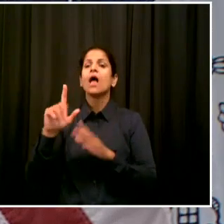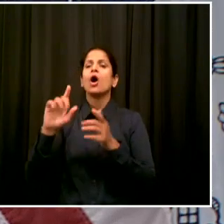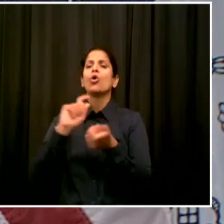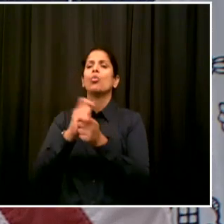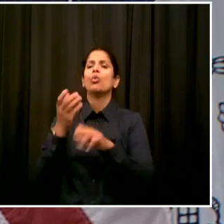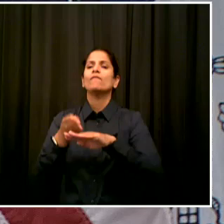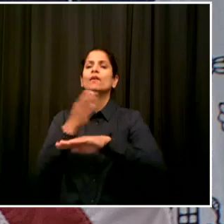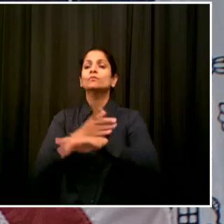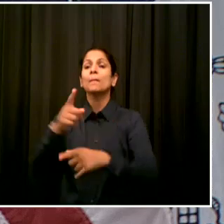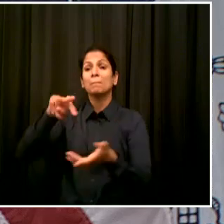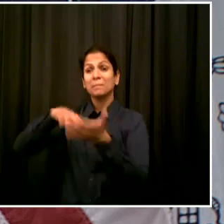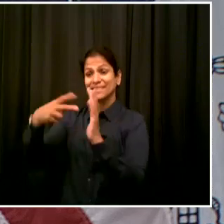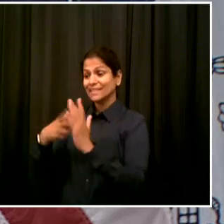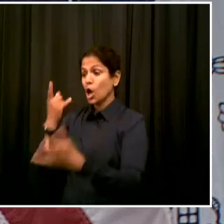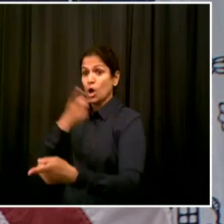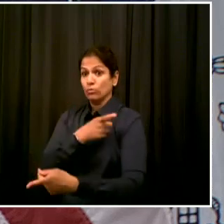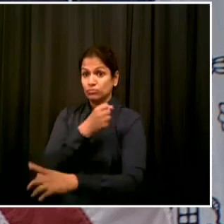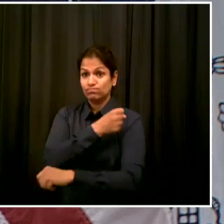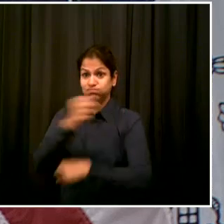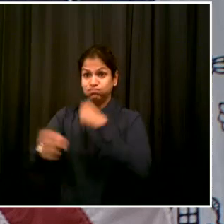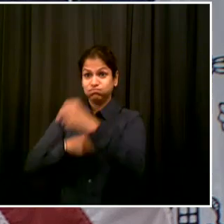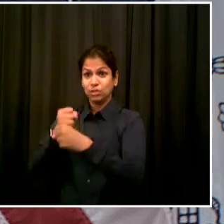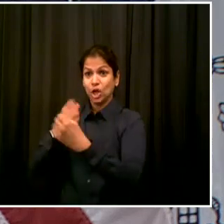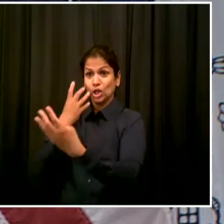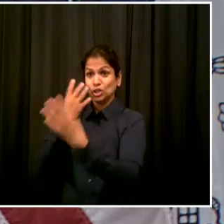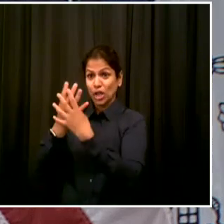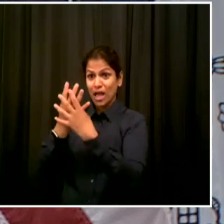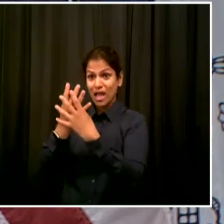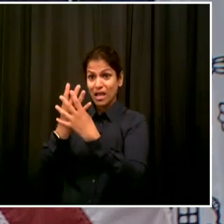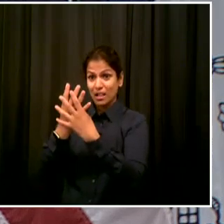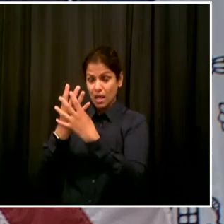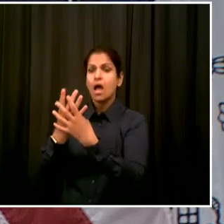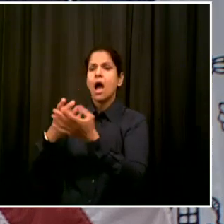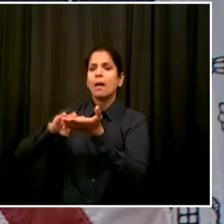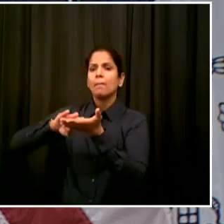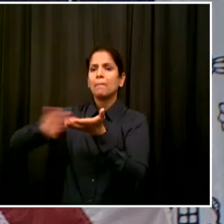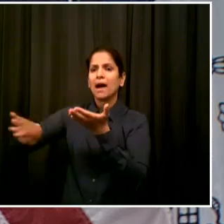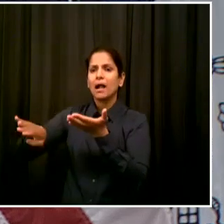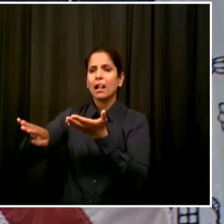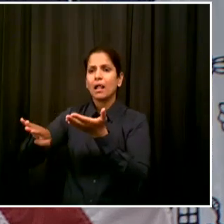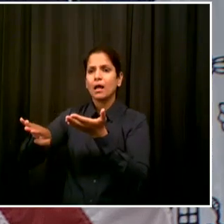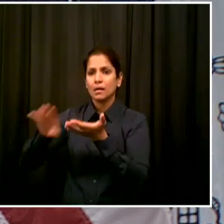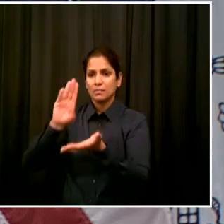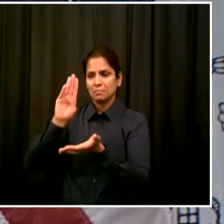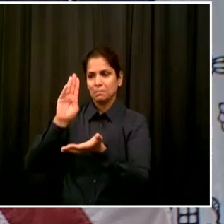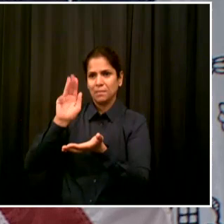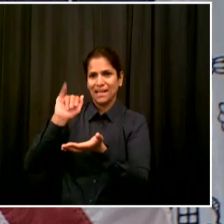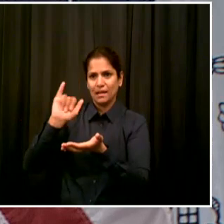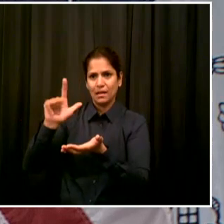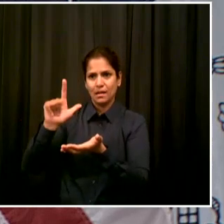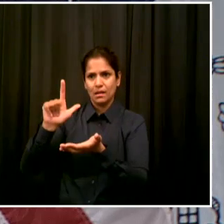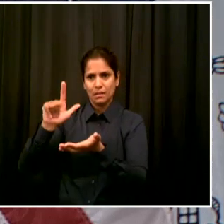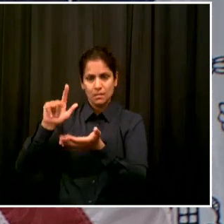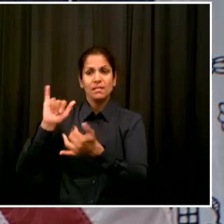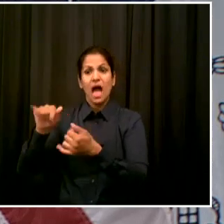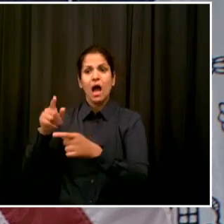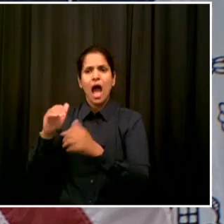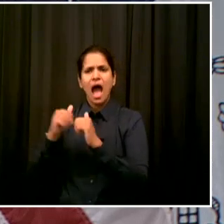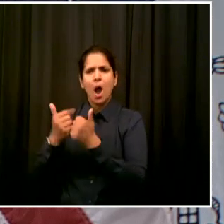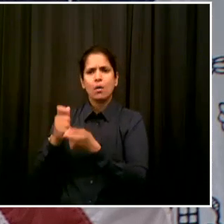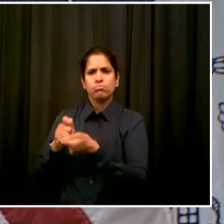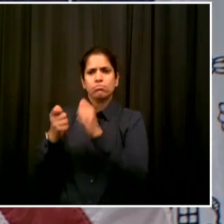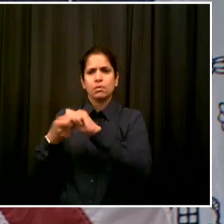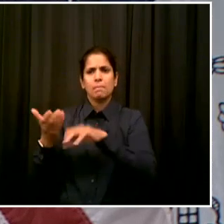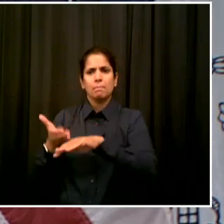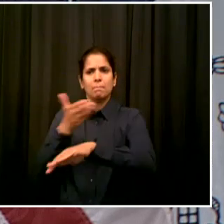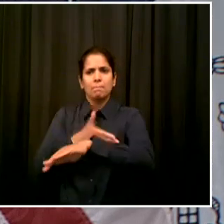they're attributing the rise in part to bail reform, but their own data shows that only one person who was released